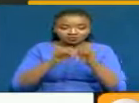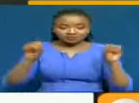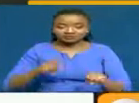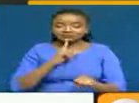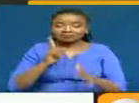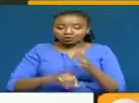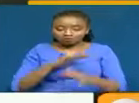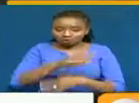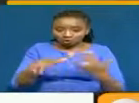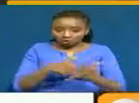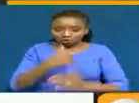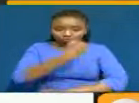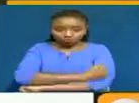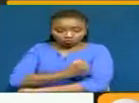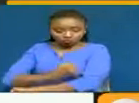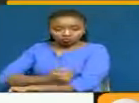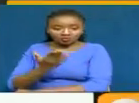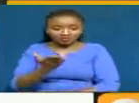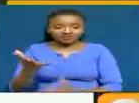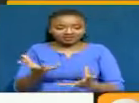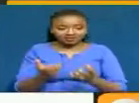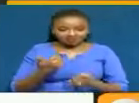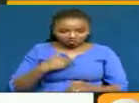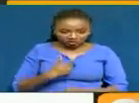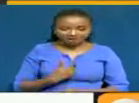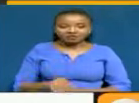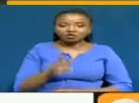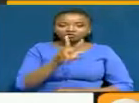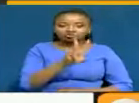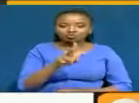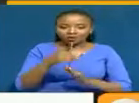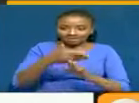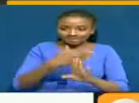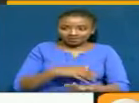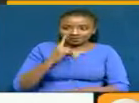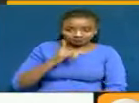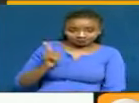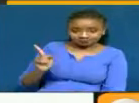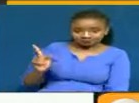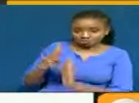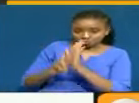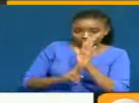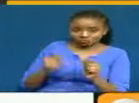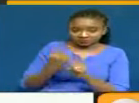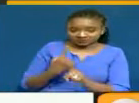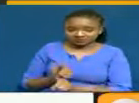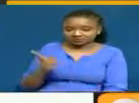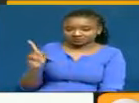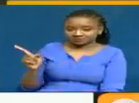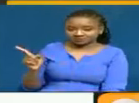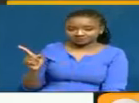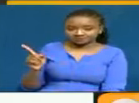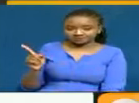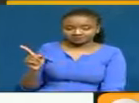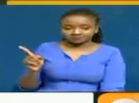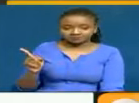basic education institutions must have at least 2 preschool classes, 6 classes for primary, 3 classes for junior